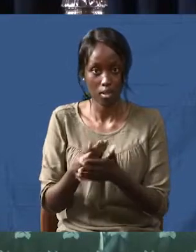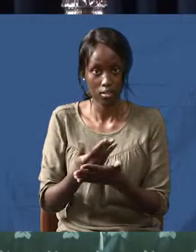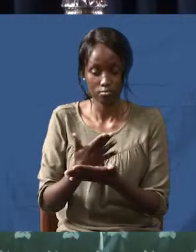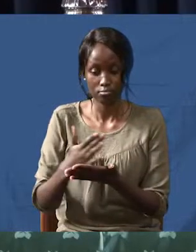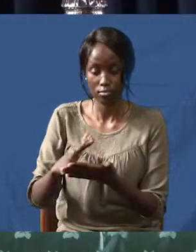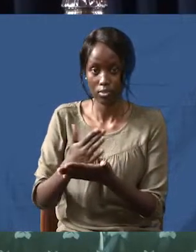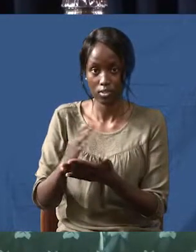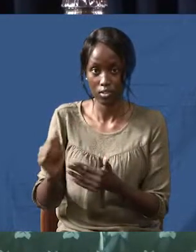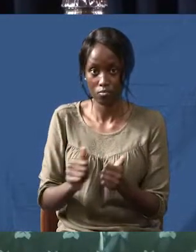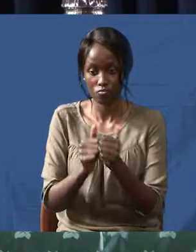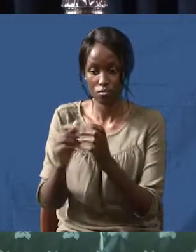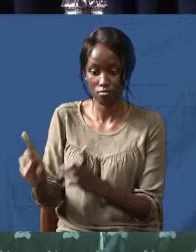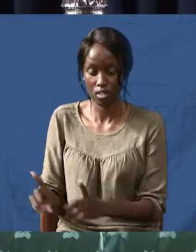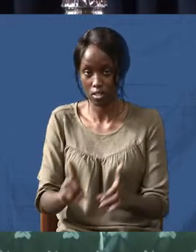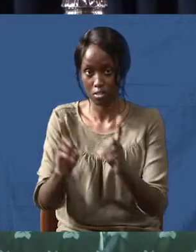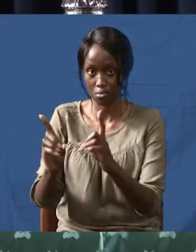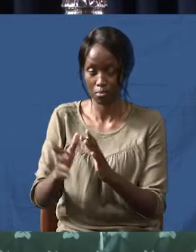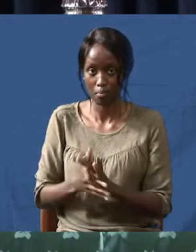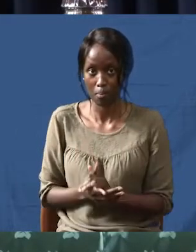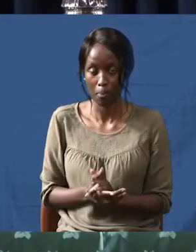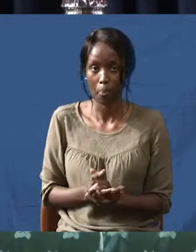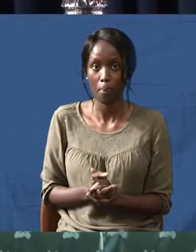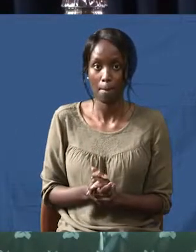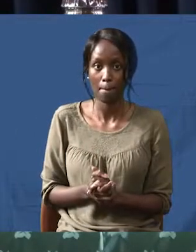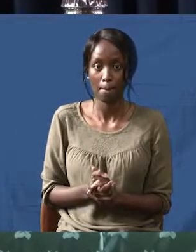it at the apostles' feet.